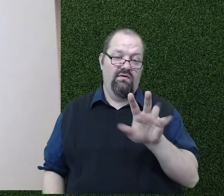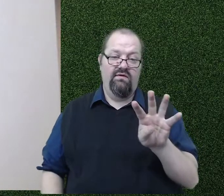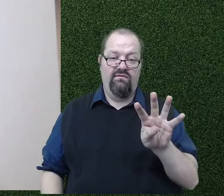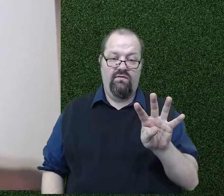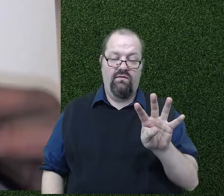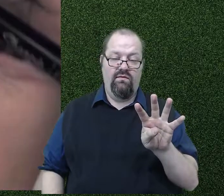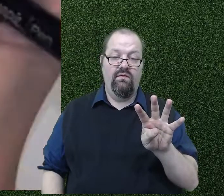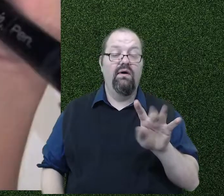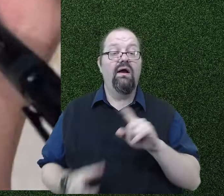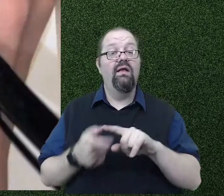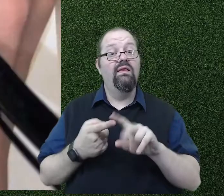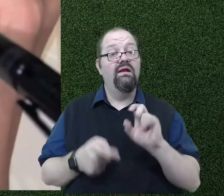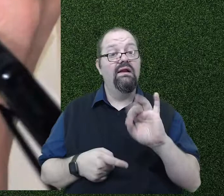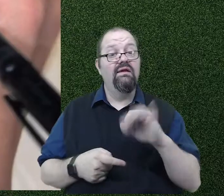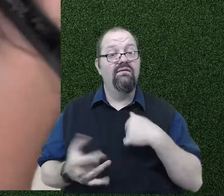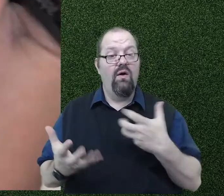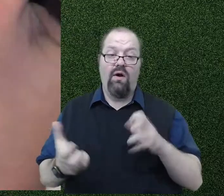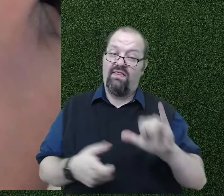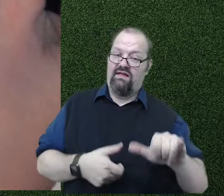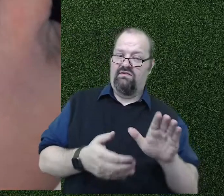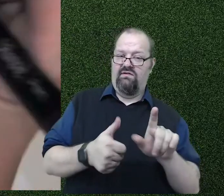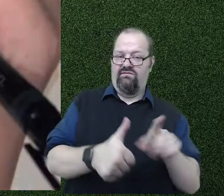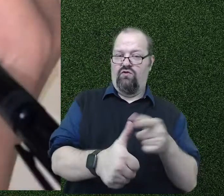And then if I want, that's my first part.